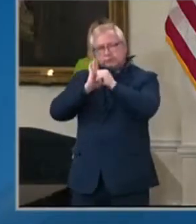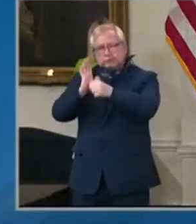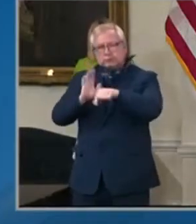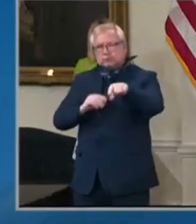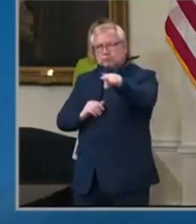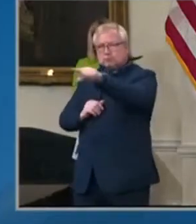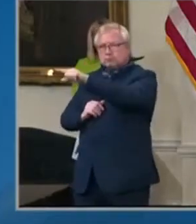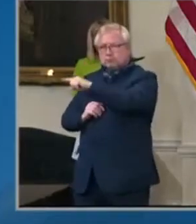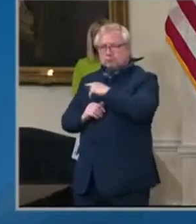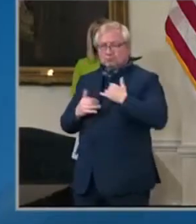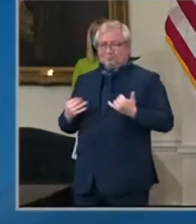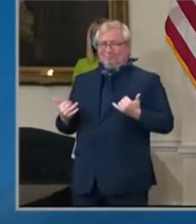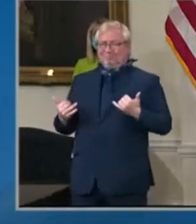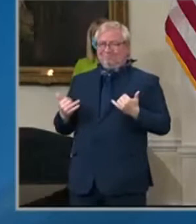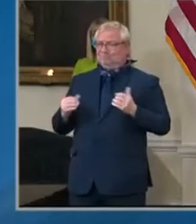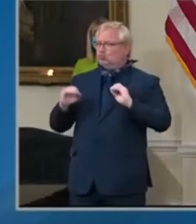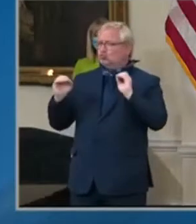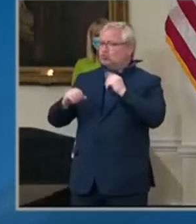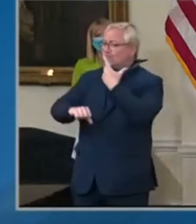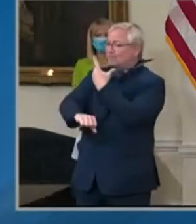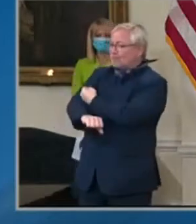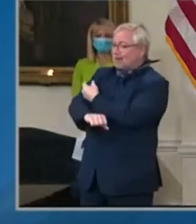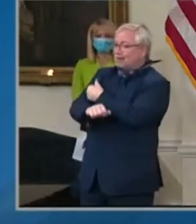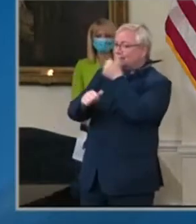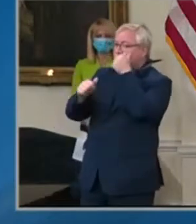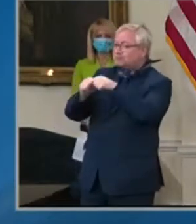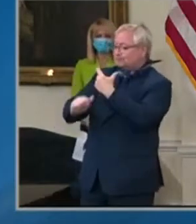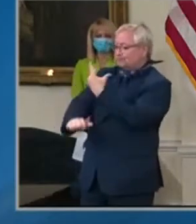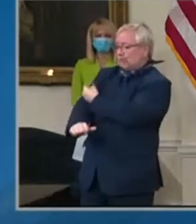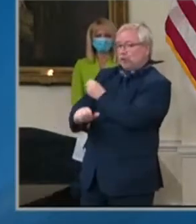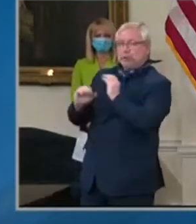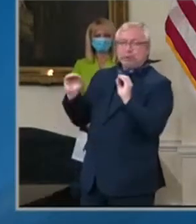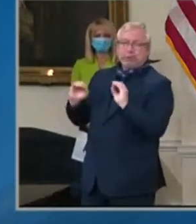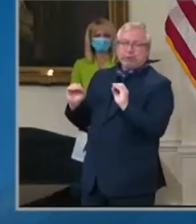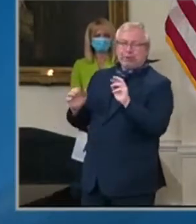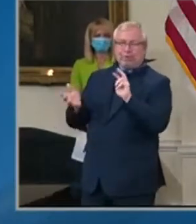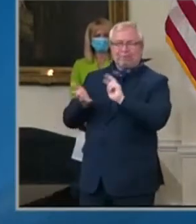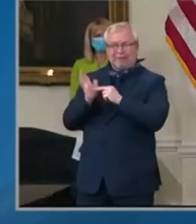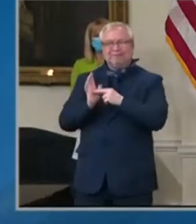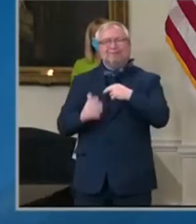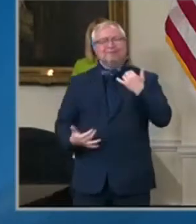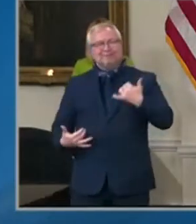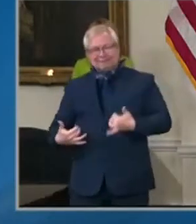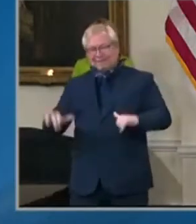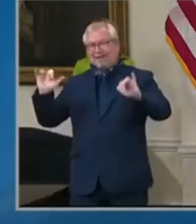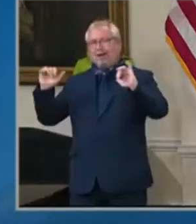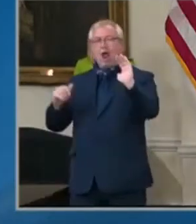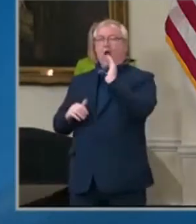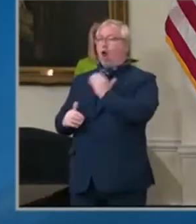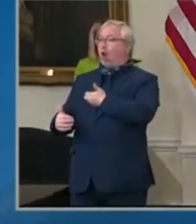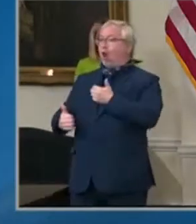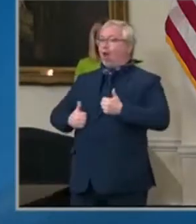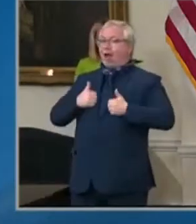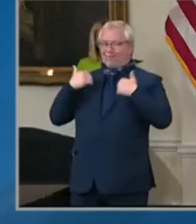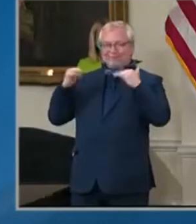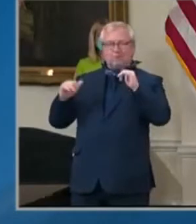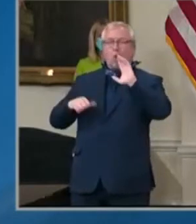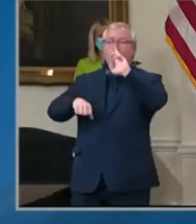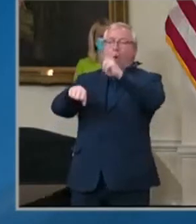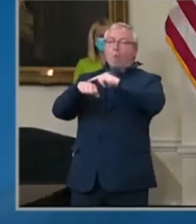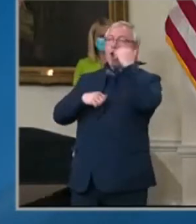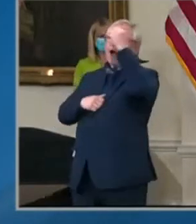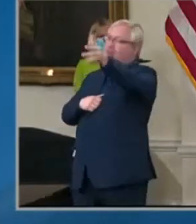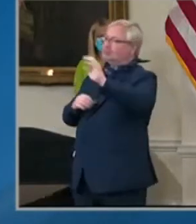a vaccine is developed, the way we go about our daily lives and the way we work is going to